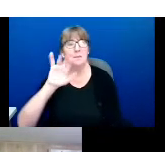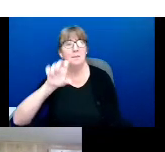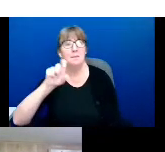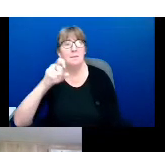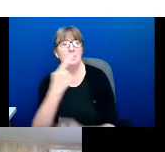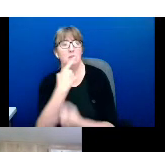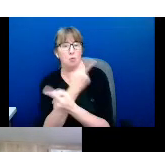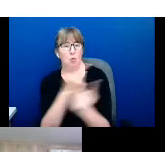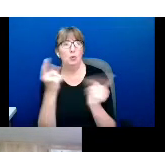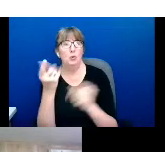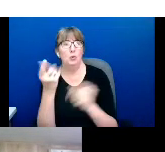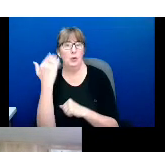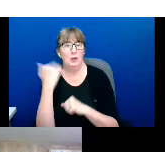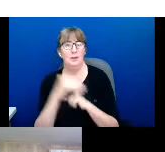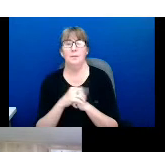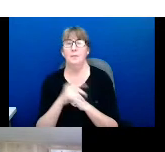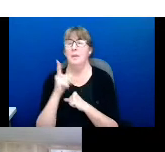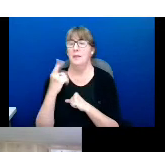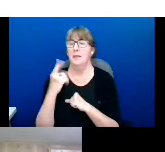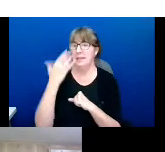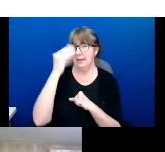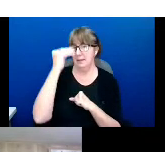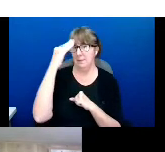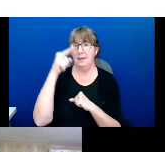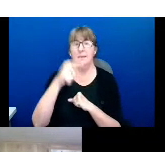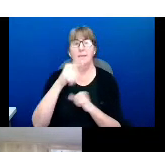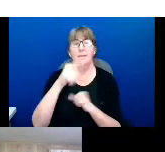a young man in this photograph right here